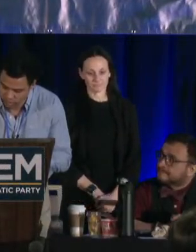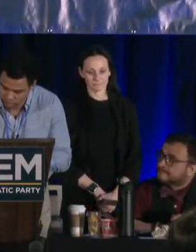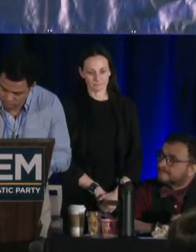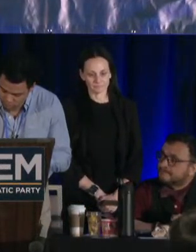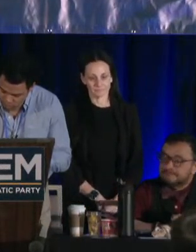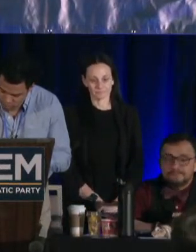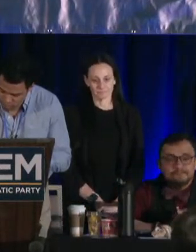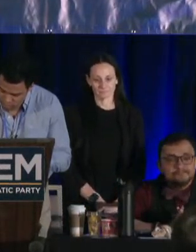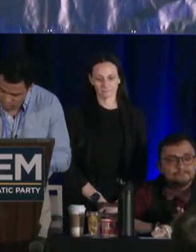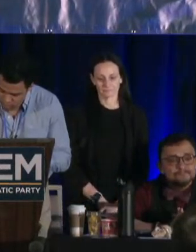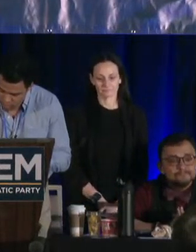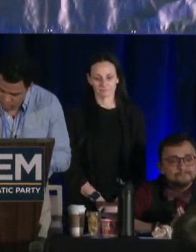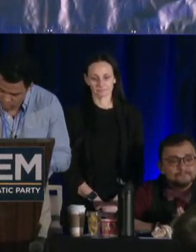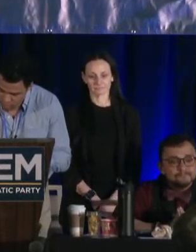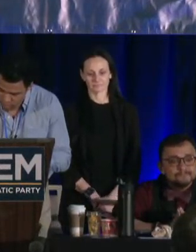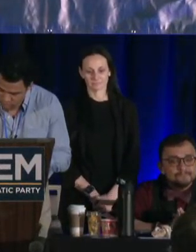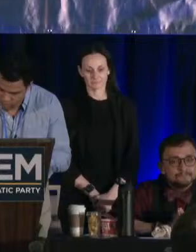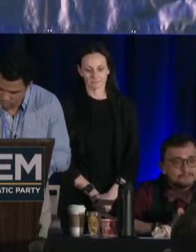math on.